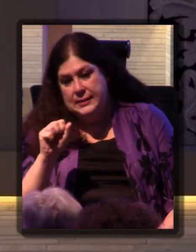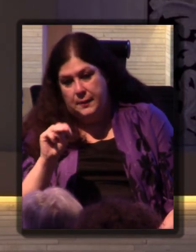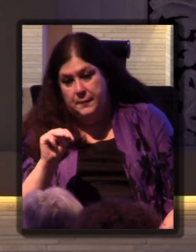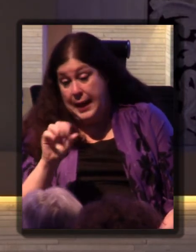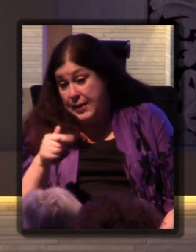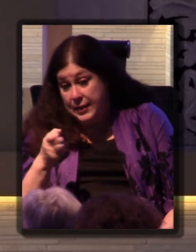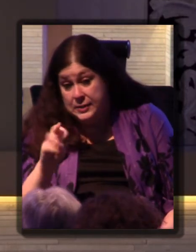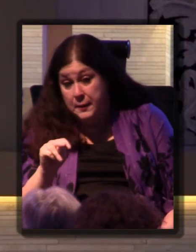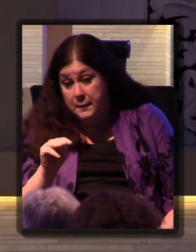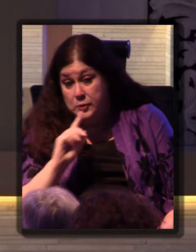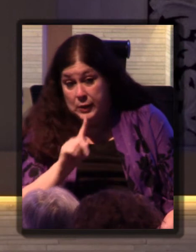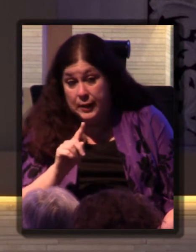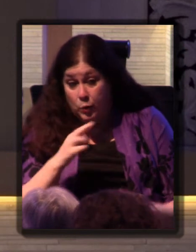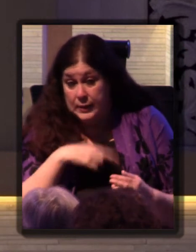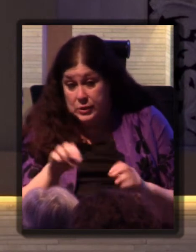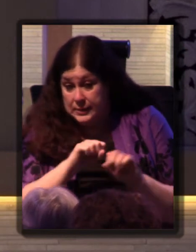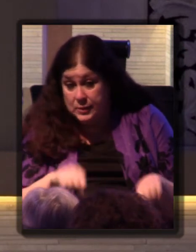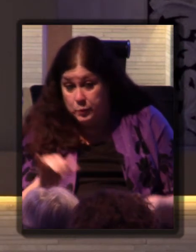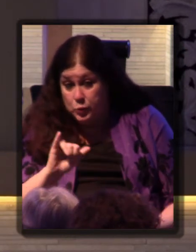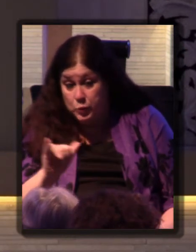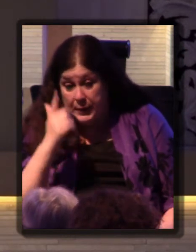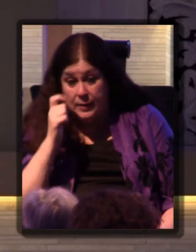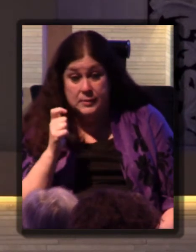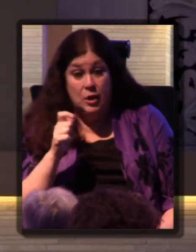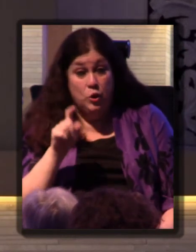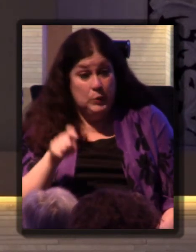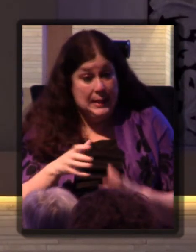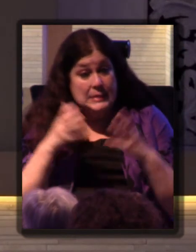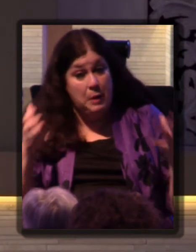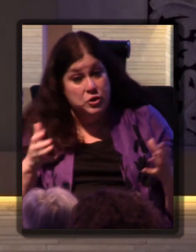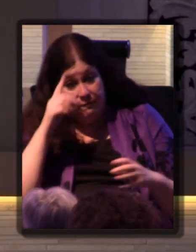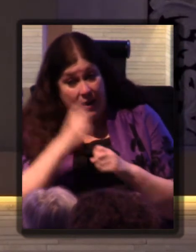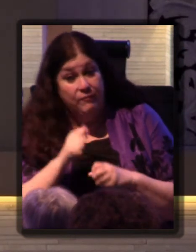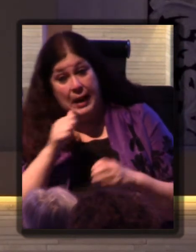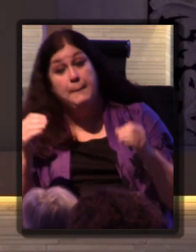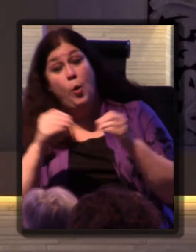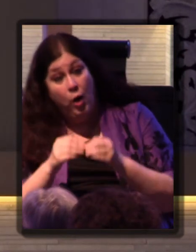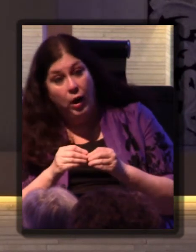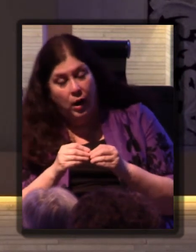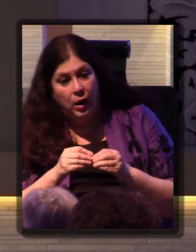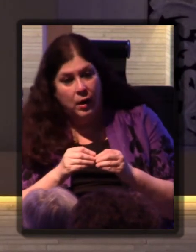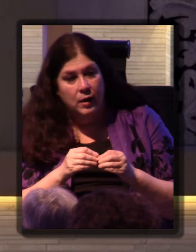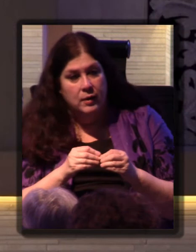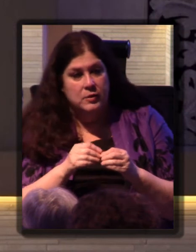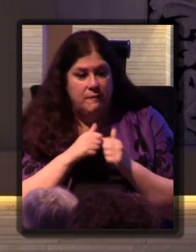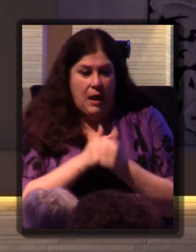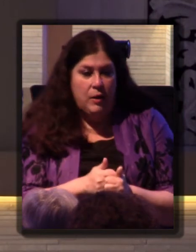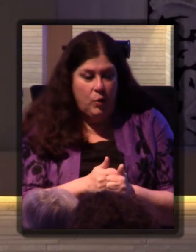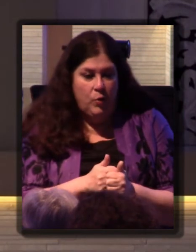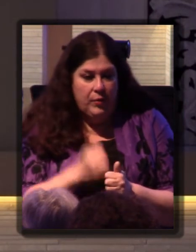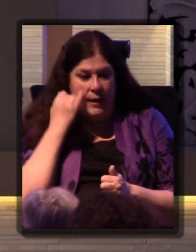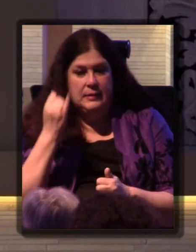atheism. Atheism is as much a religious system as anything, because you need as much faith, if not more,